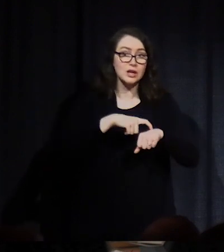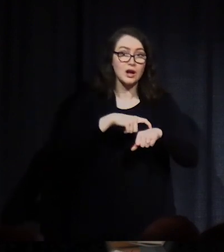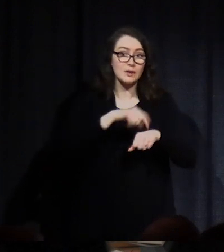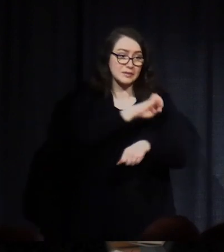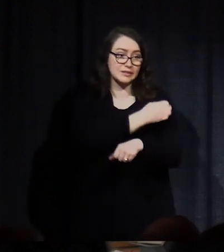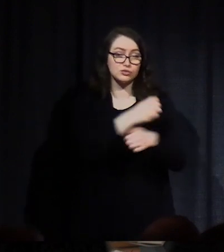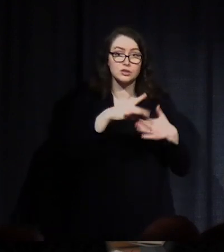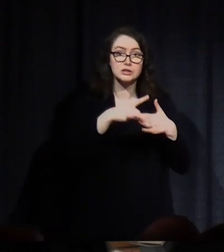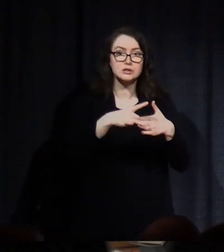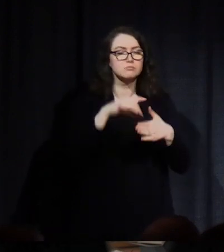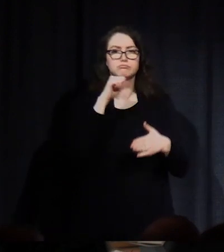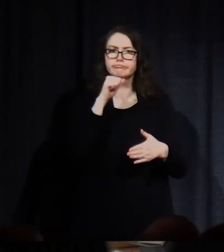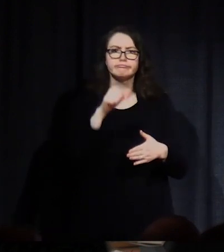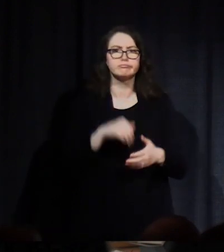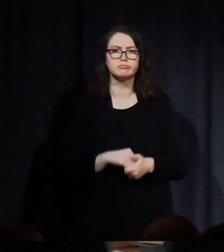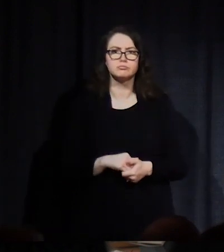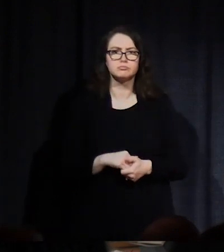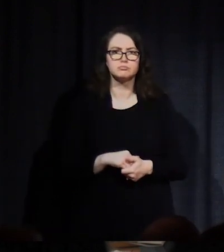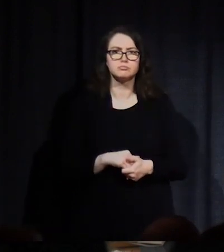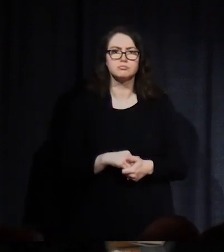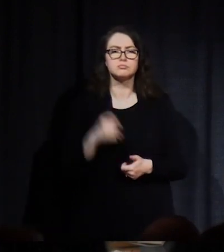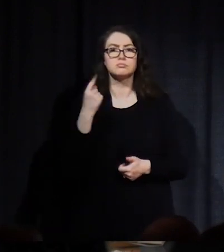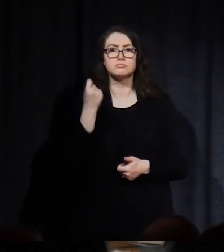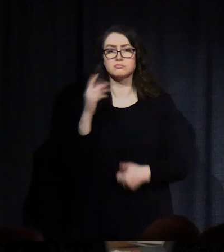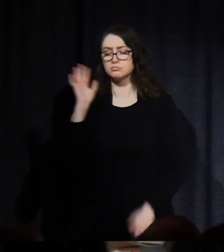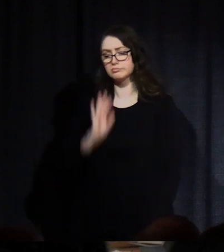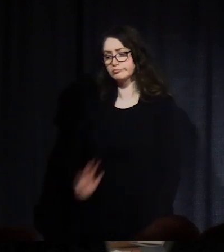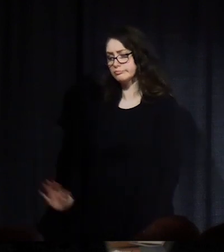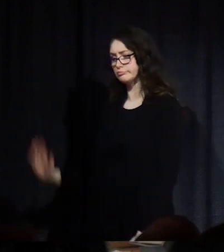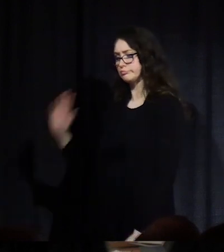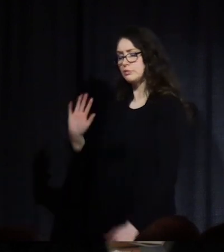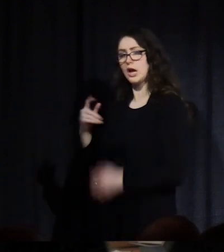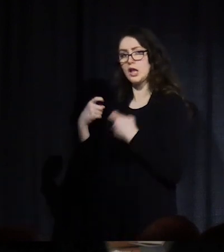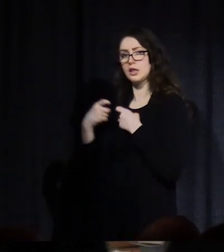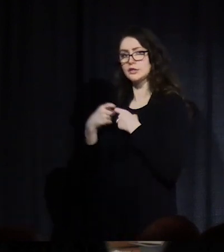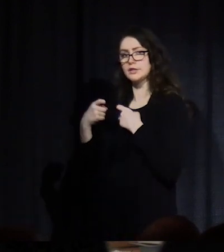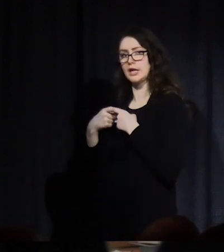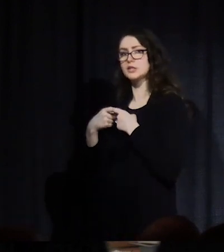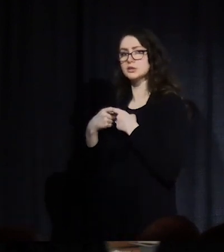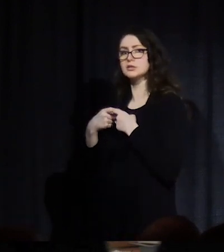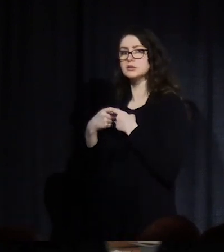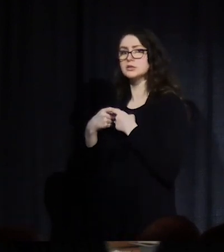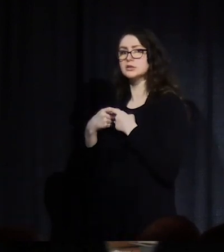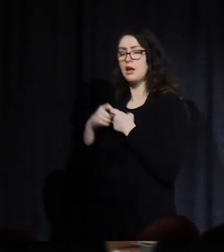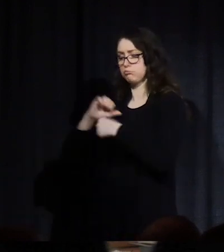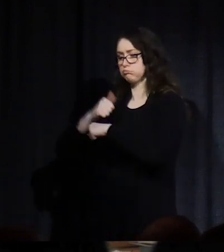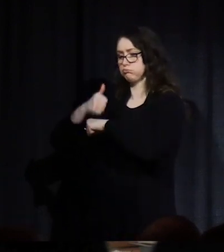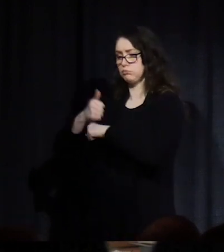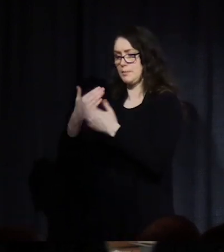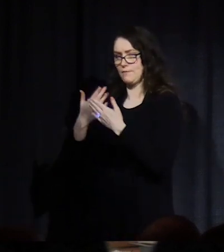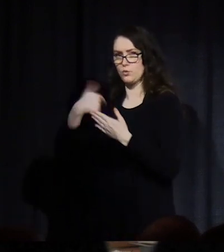leader. Alaska was an early pioneer of electrification long before our days in oil and